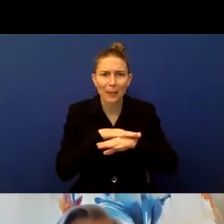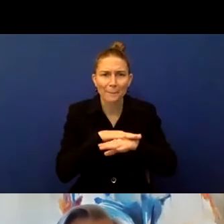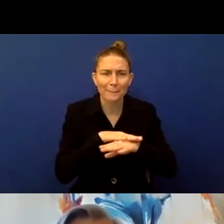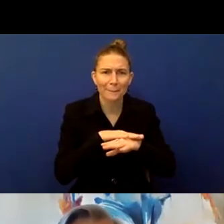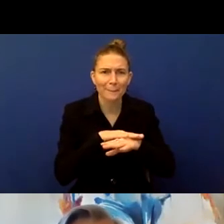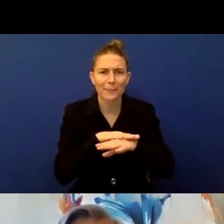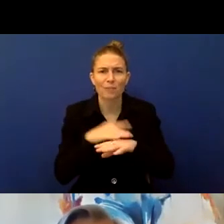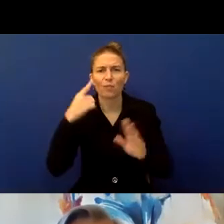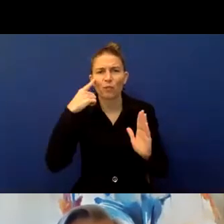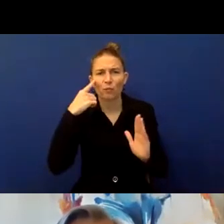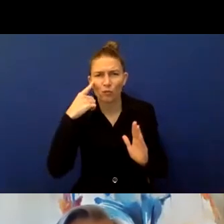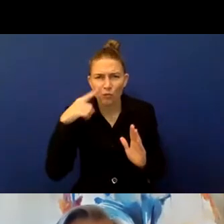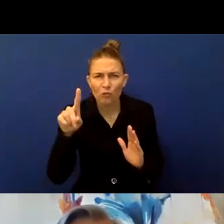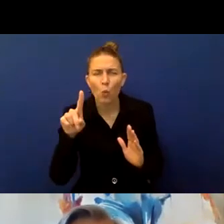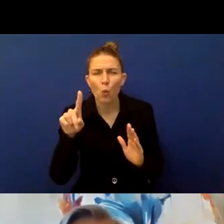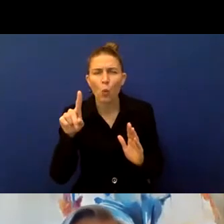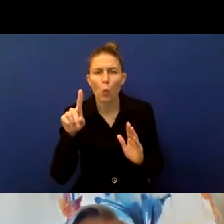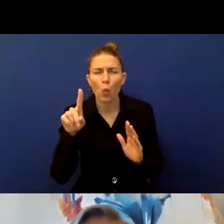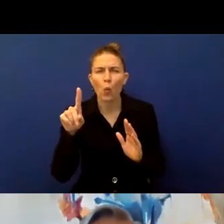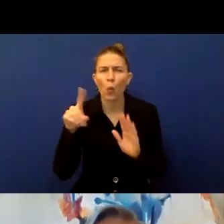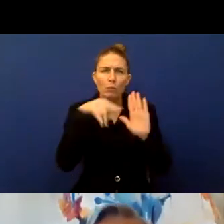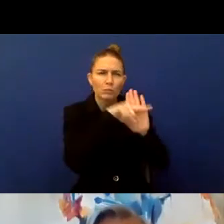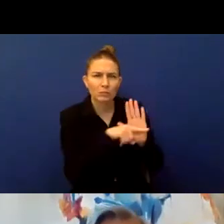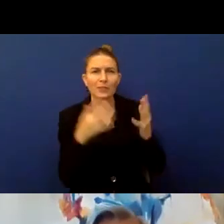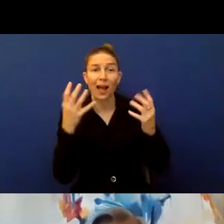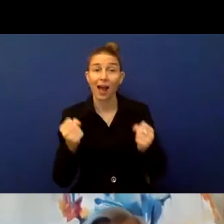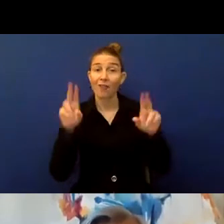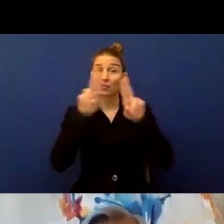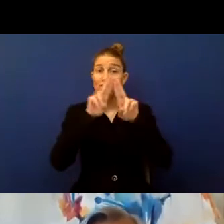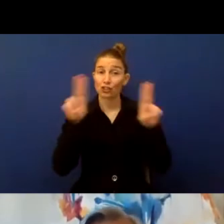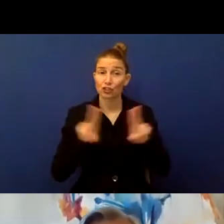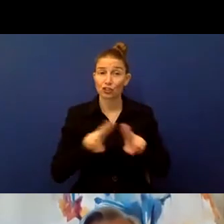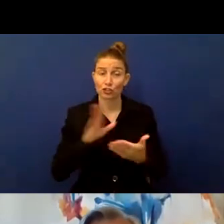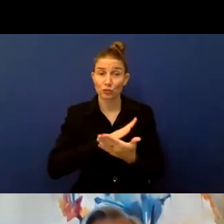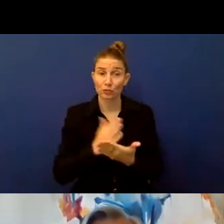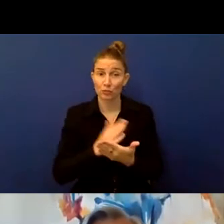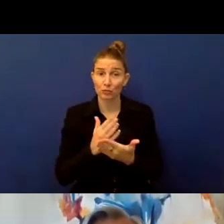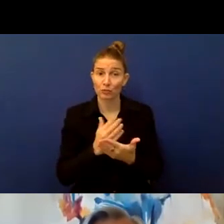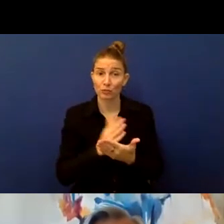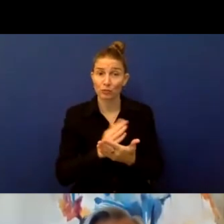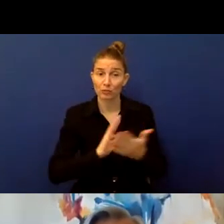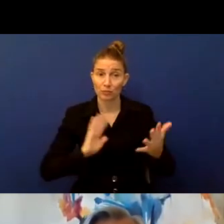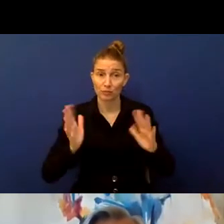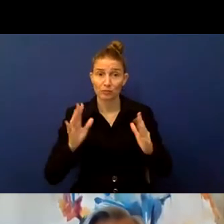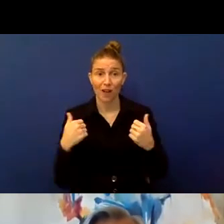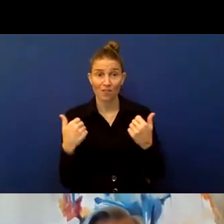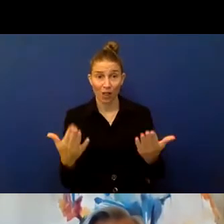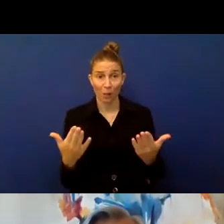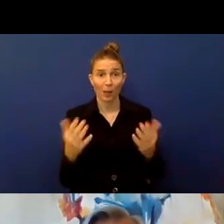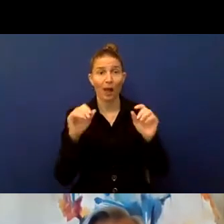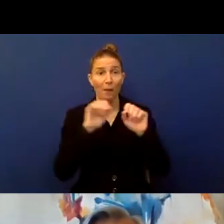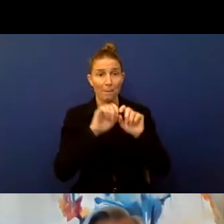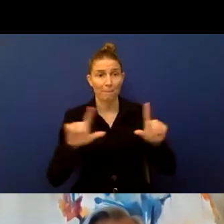notes. We're counting with international sign interpretation, which is available and pinned to the screen,